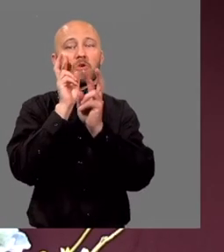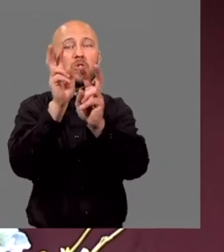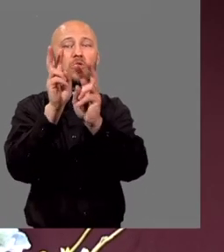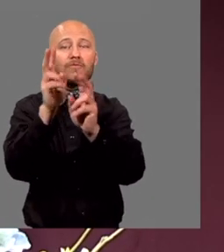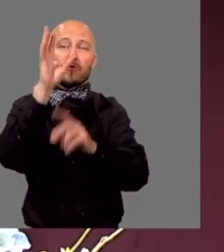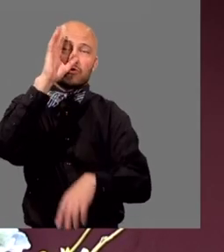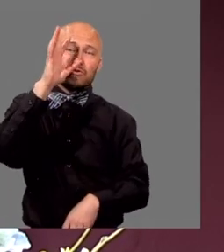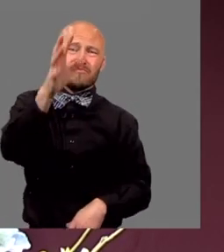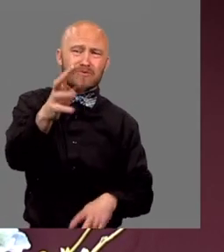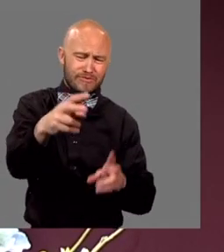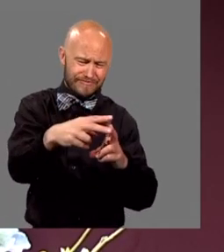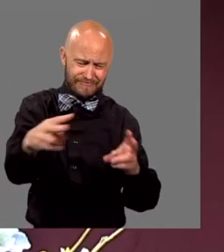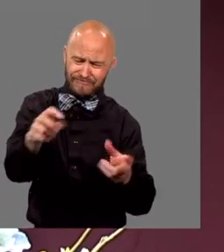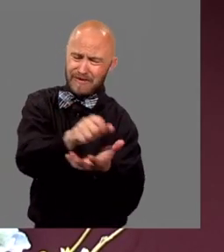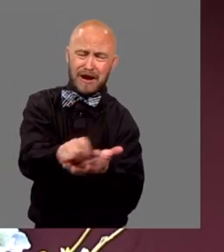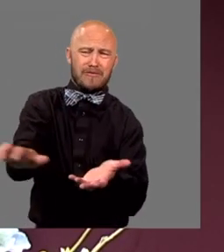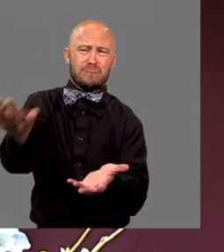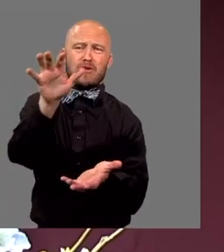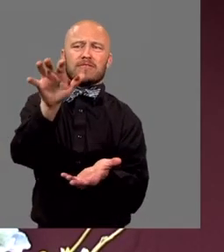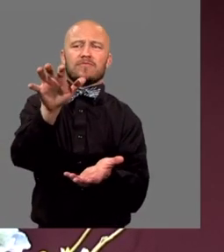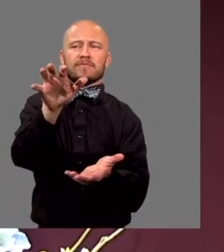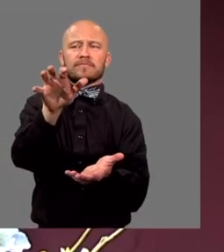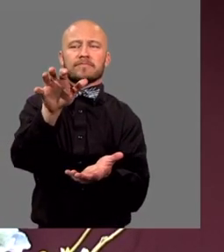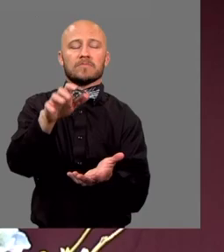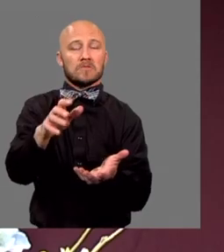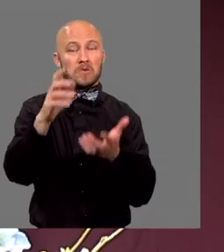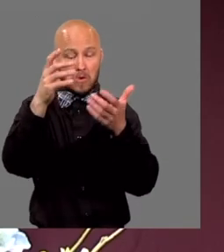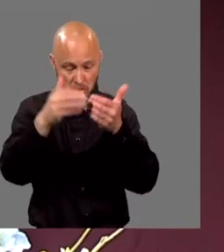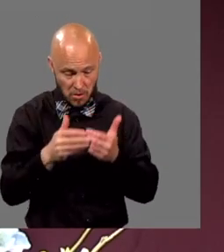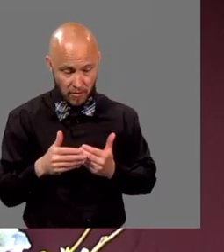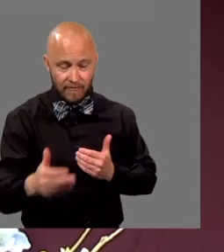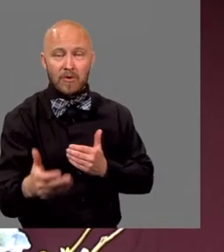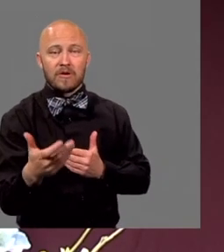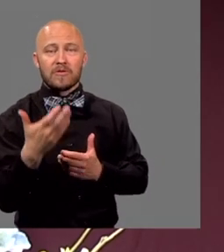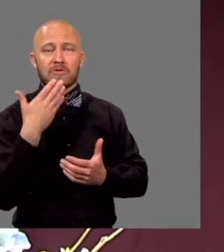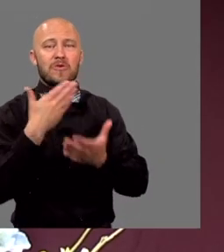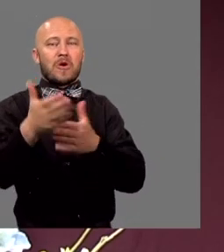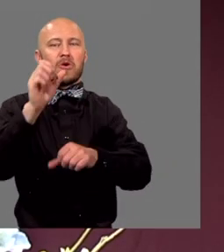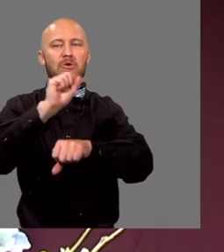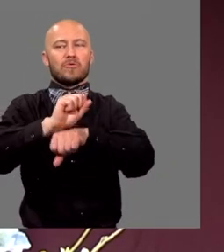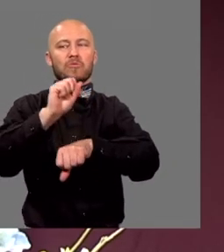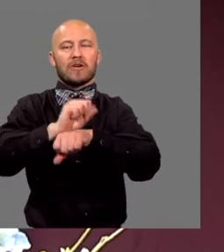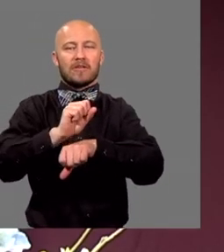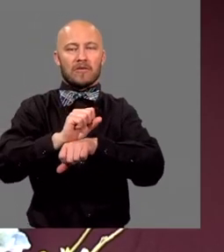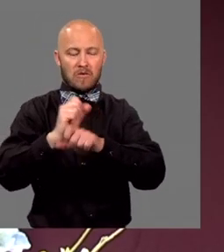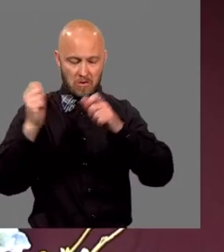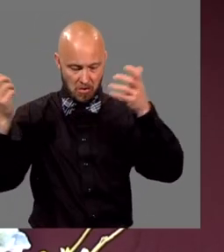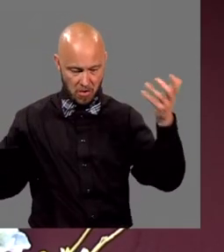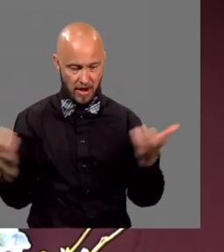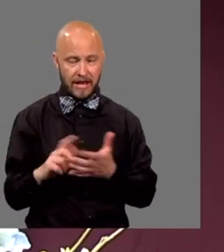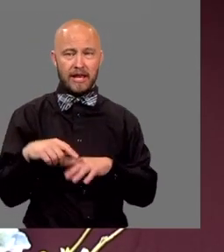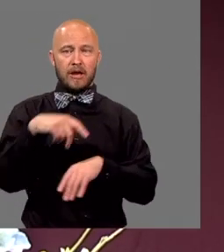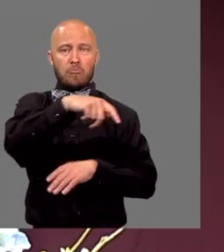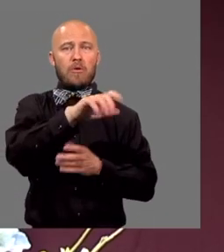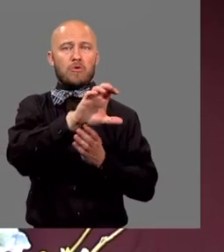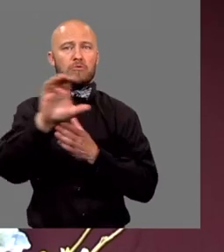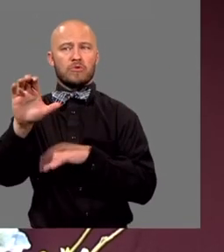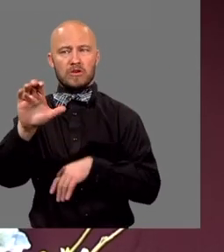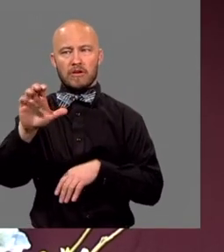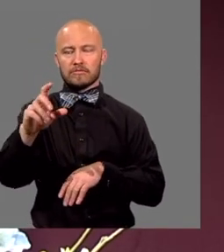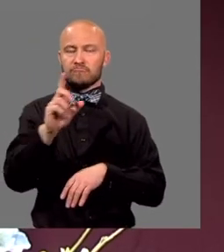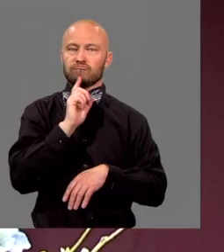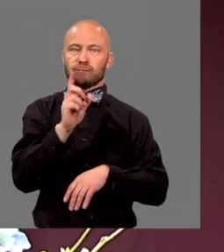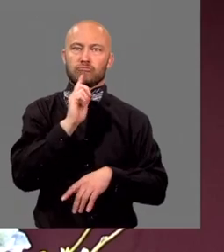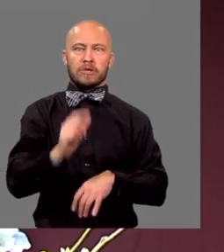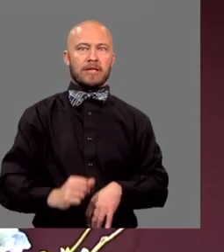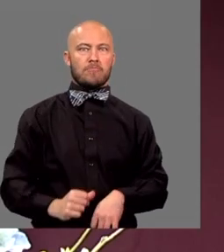prosperous future. Graduates, go forth and do good work. All of us here at Pueblo Community College are